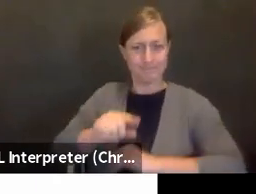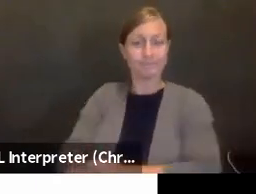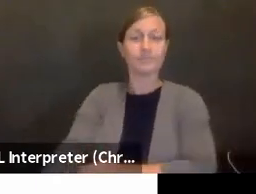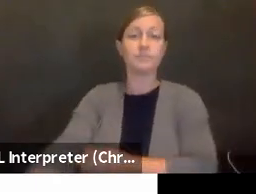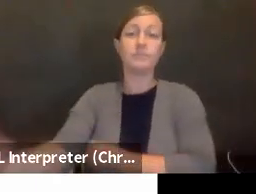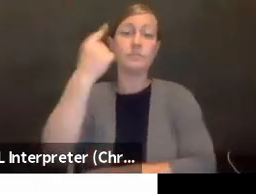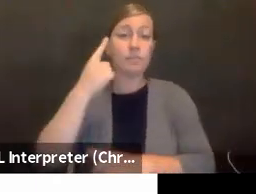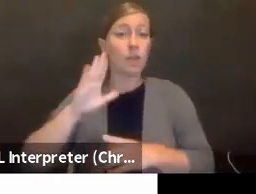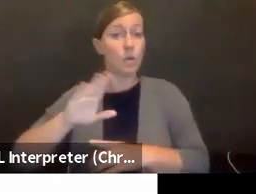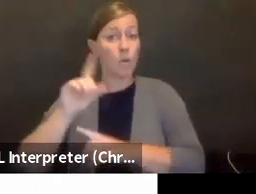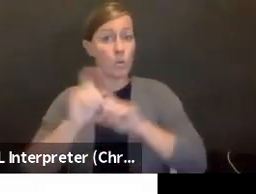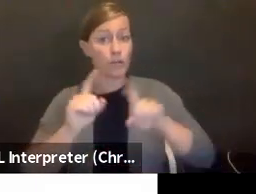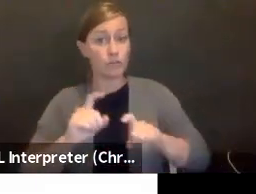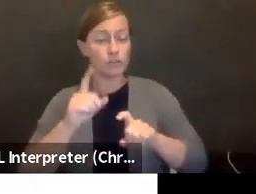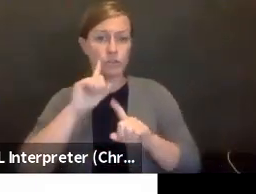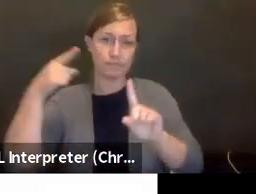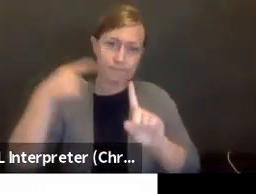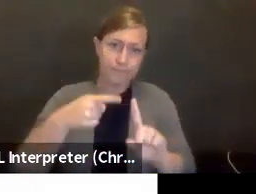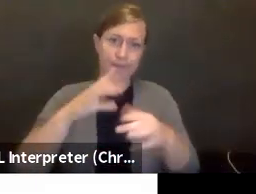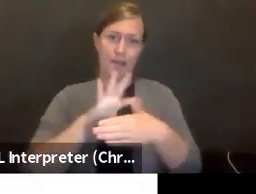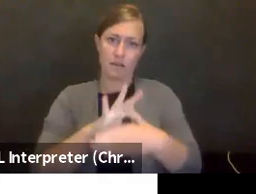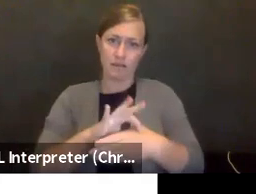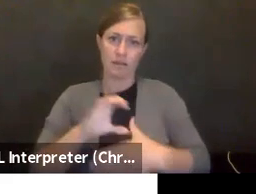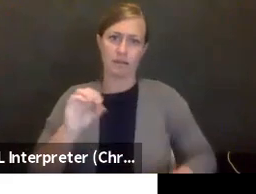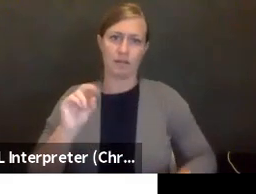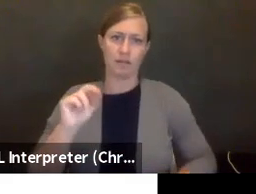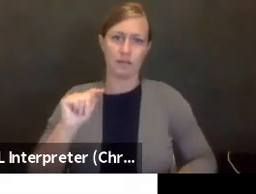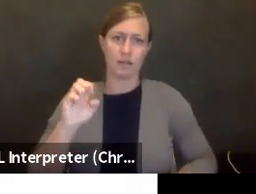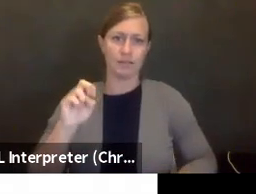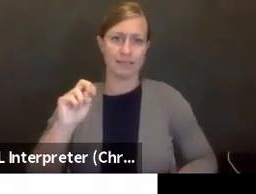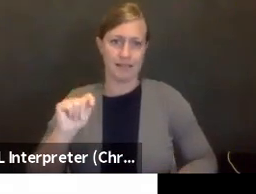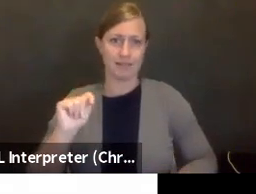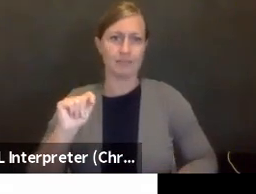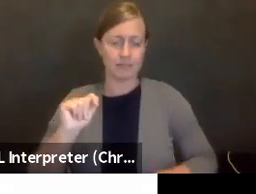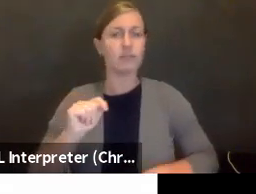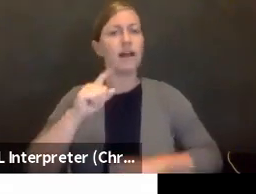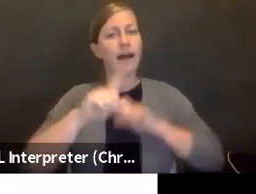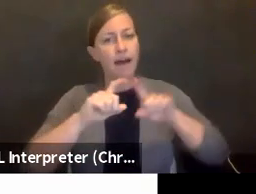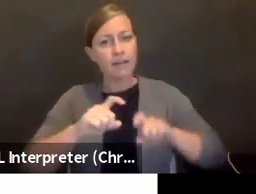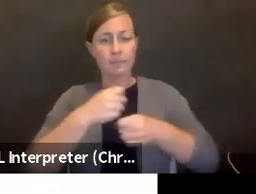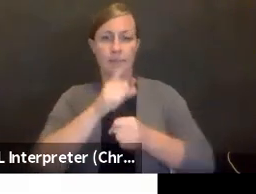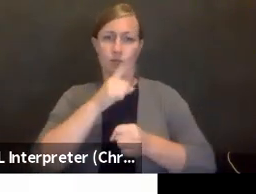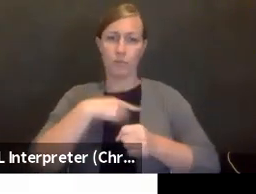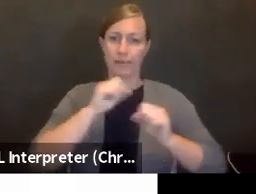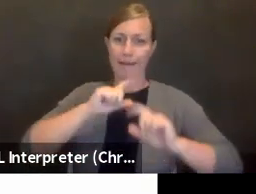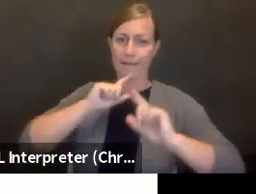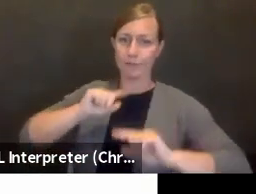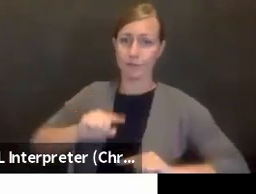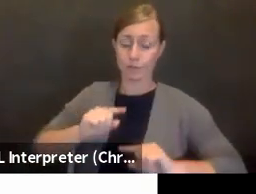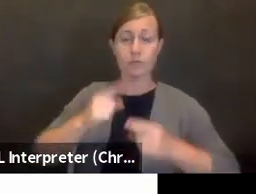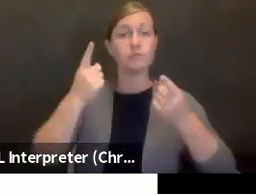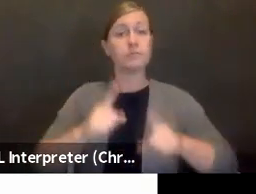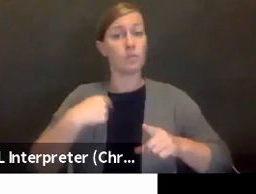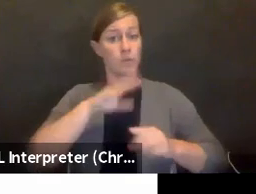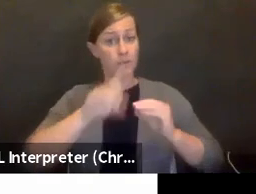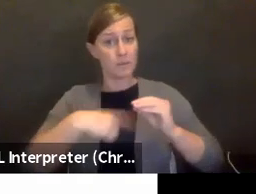question should be directed at content. This is really to ask questions to make sure that we cover it. And when we go over what today's session is